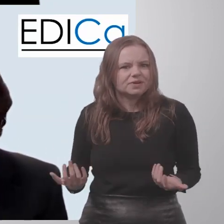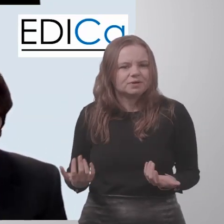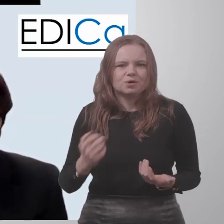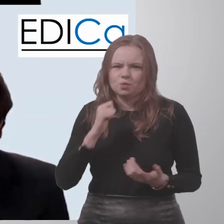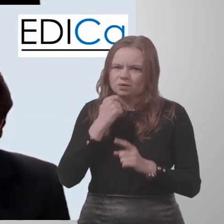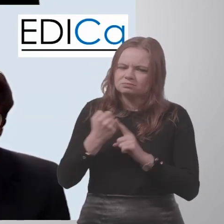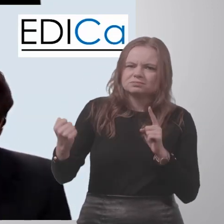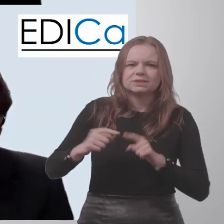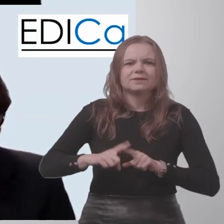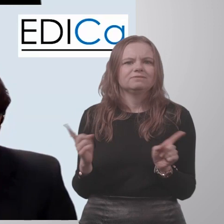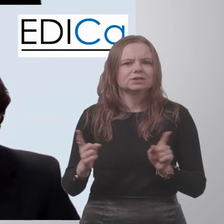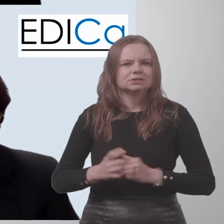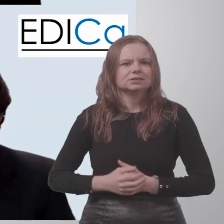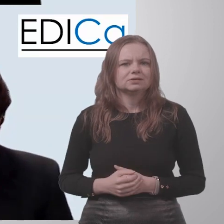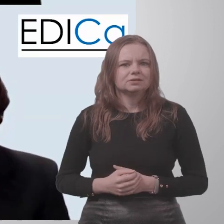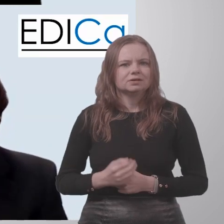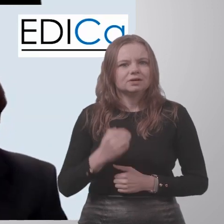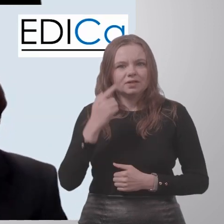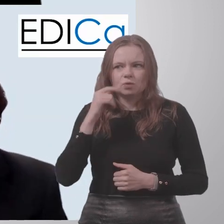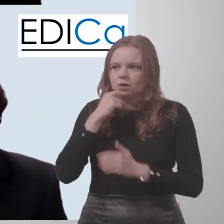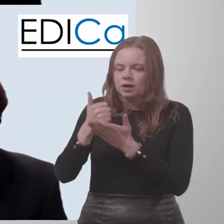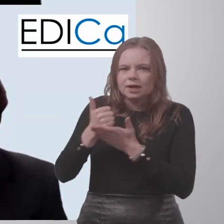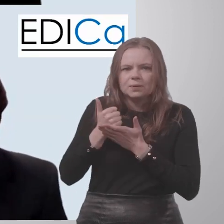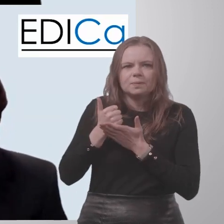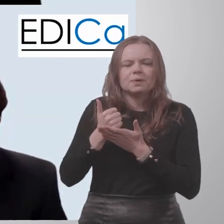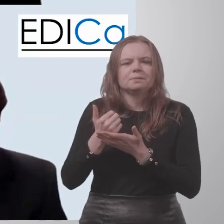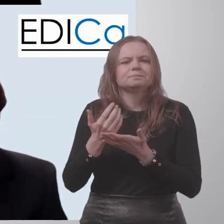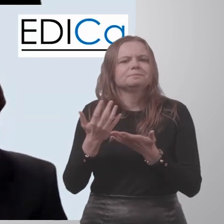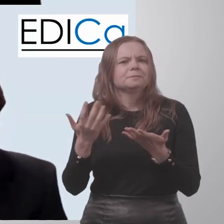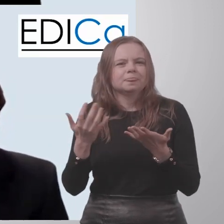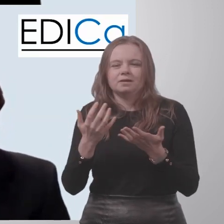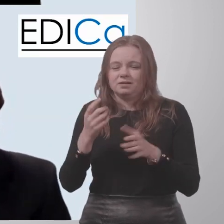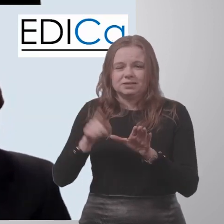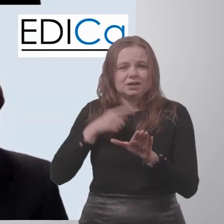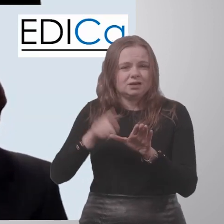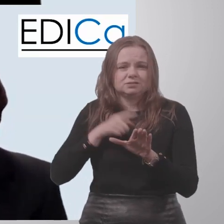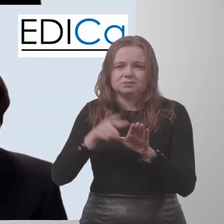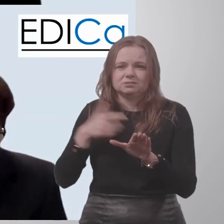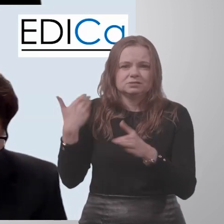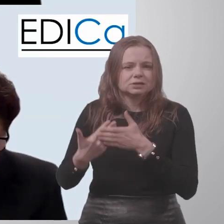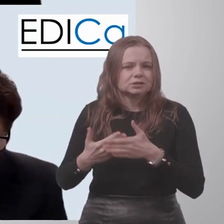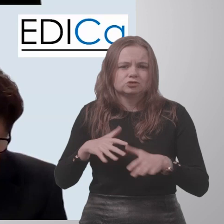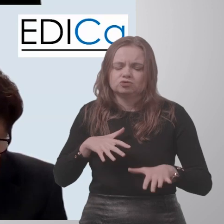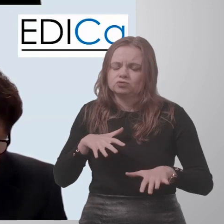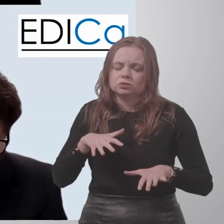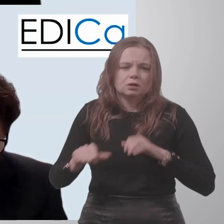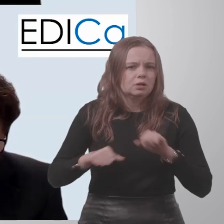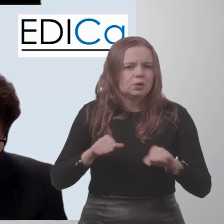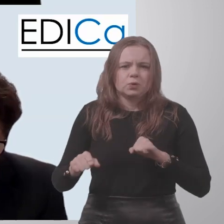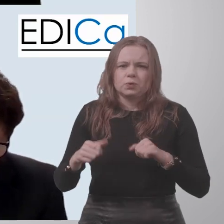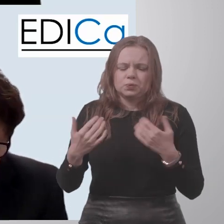I think it might have probably mitigated against the kind of many years where I've struggled to kind of just about kind of get